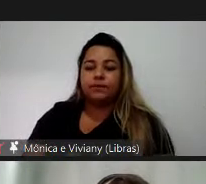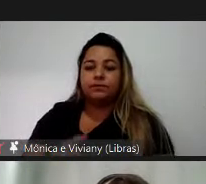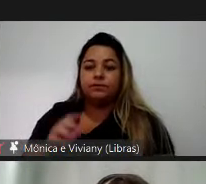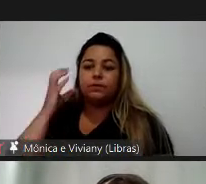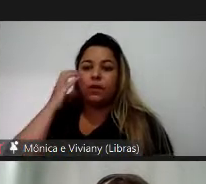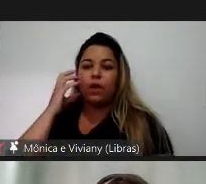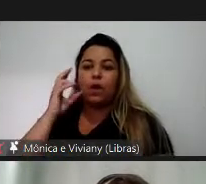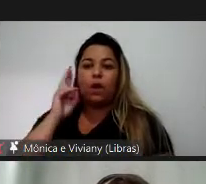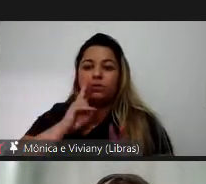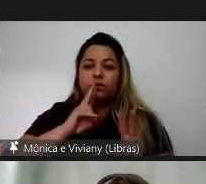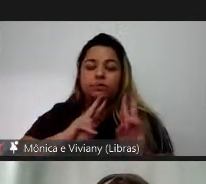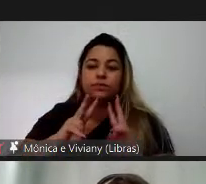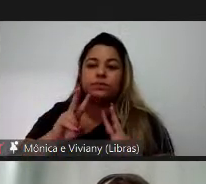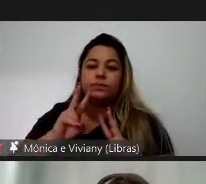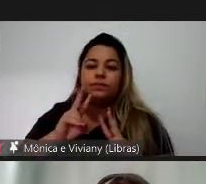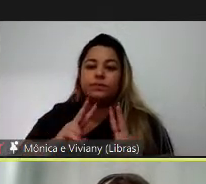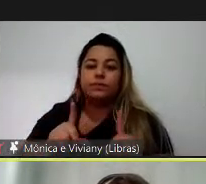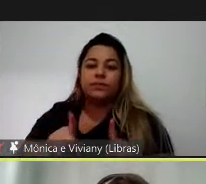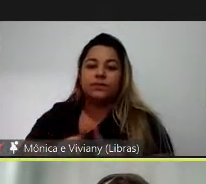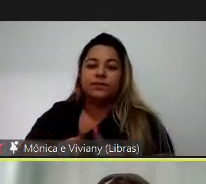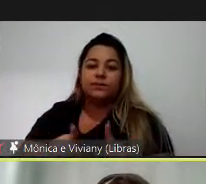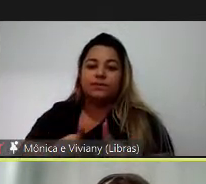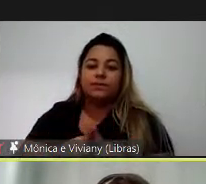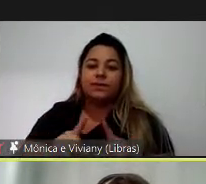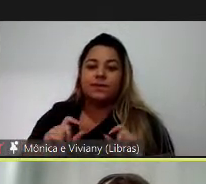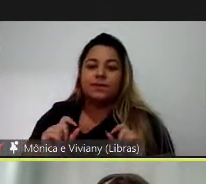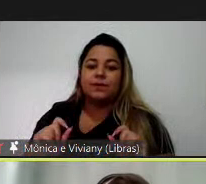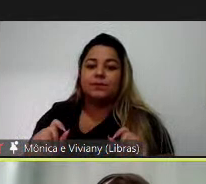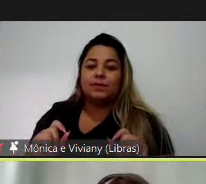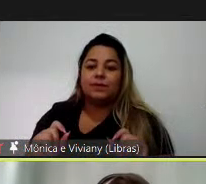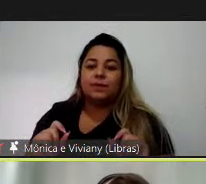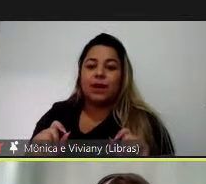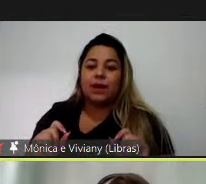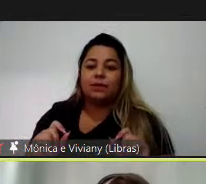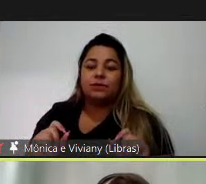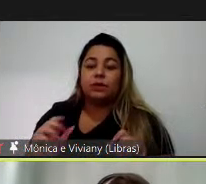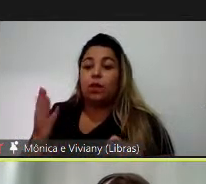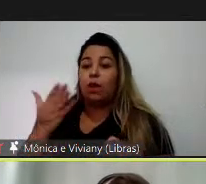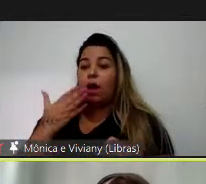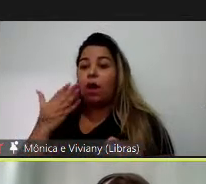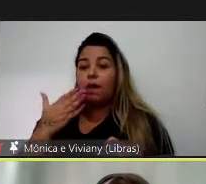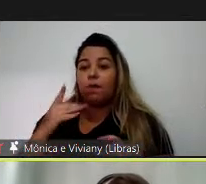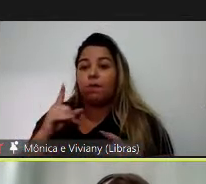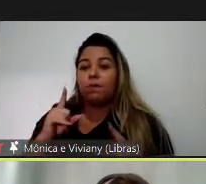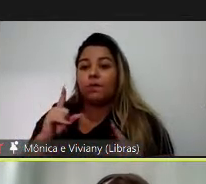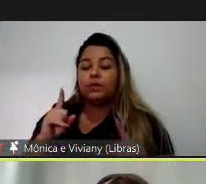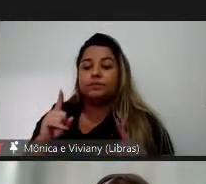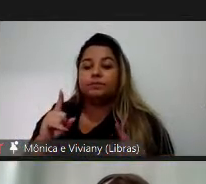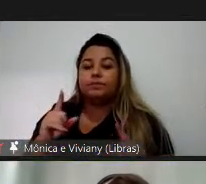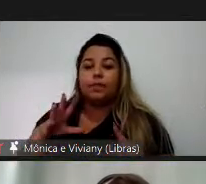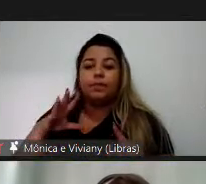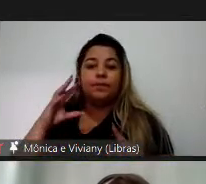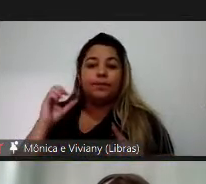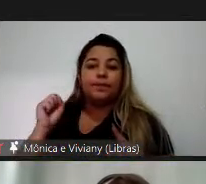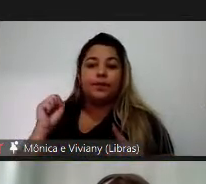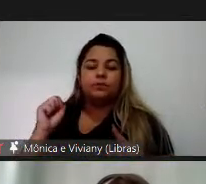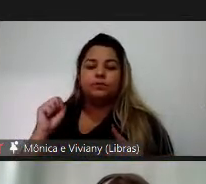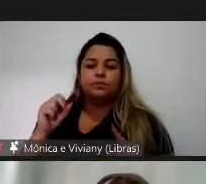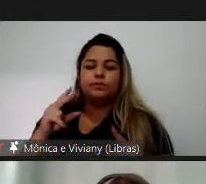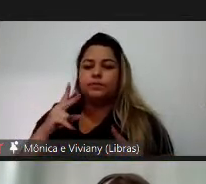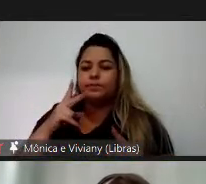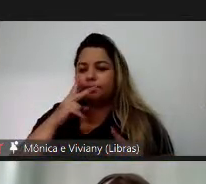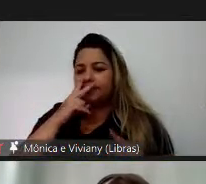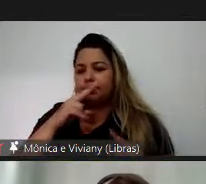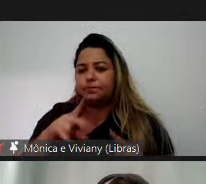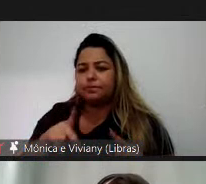conseguem me ver, não? Can you see me? Ainda não estou vendo. Só No, not yet. Just the audio.